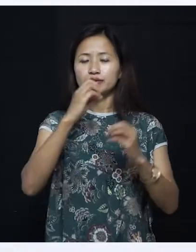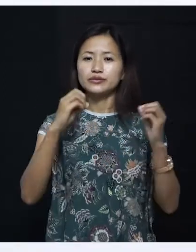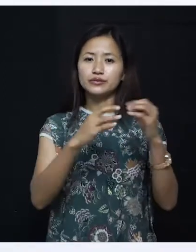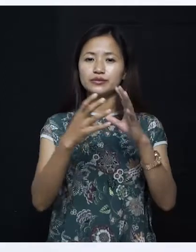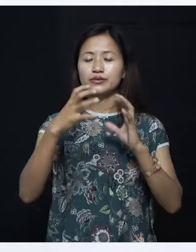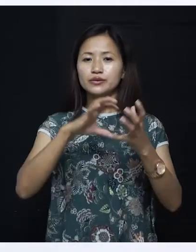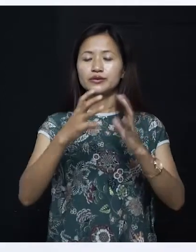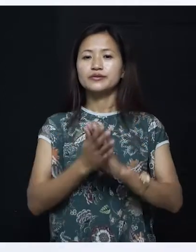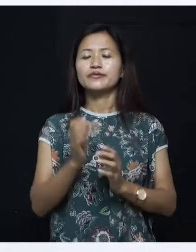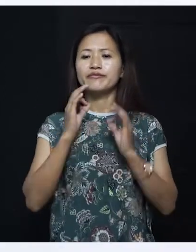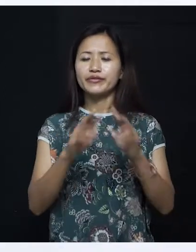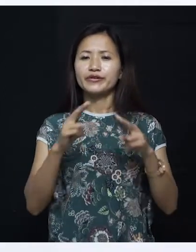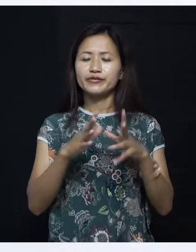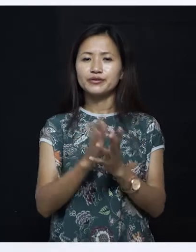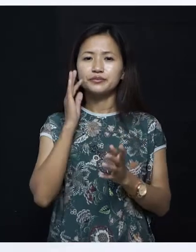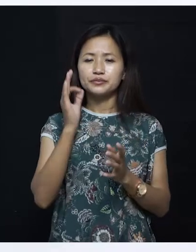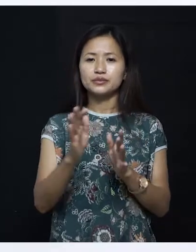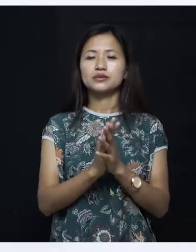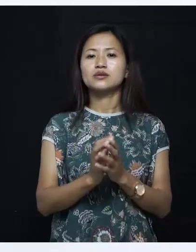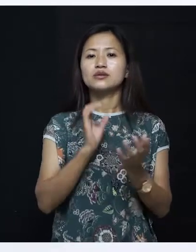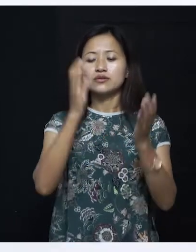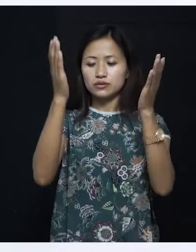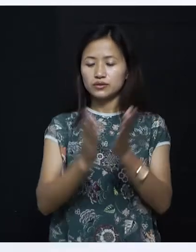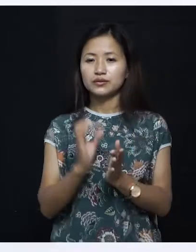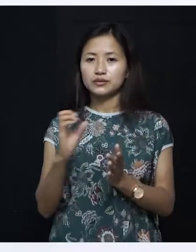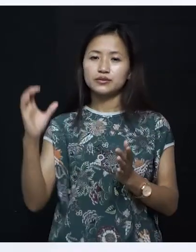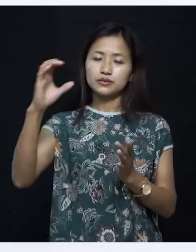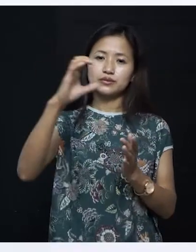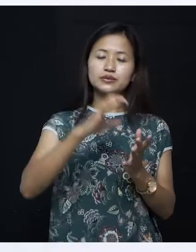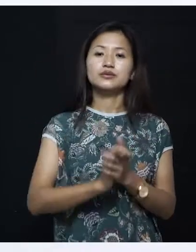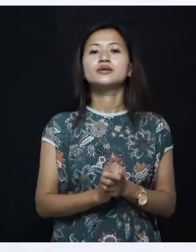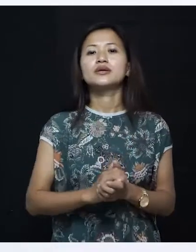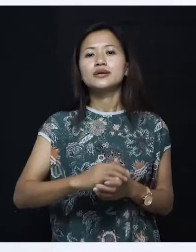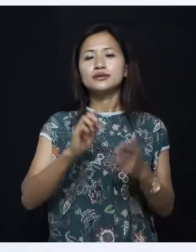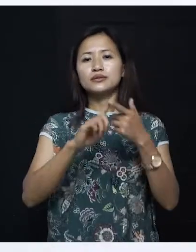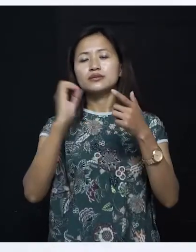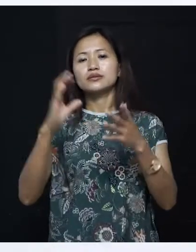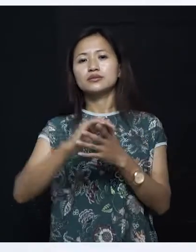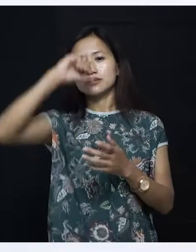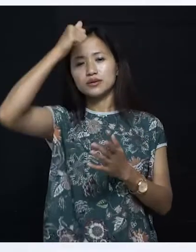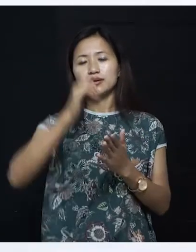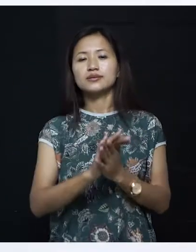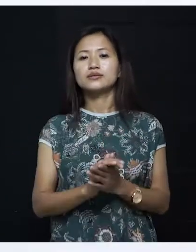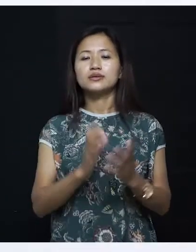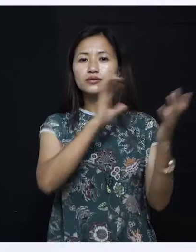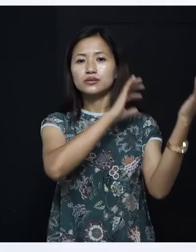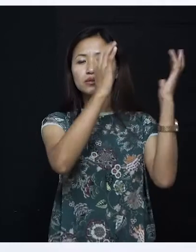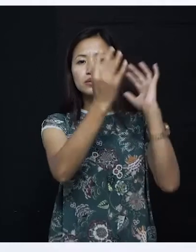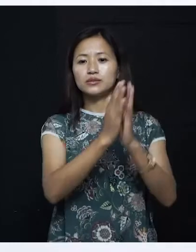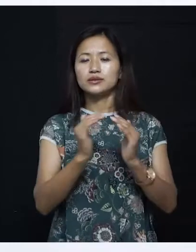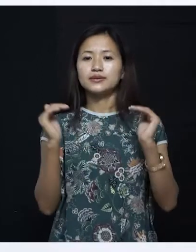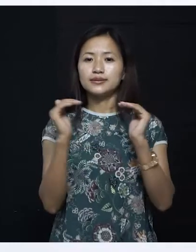It is very, very important for a country's economy. And India is also at the global